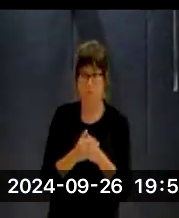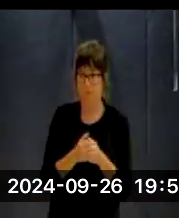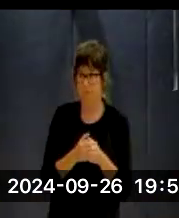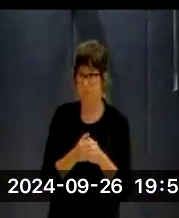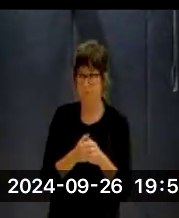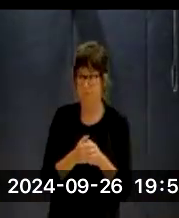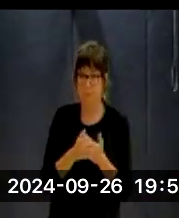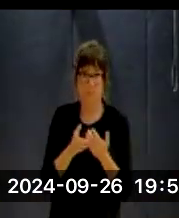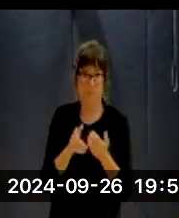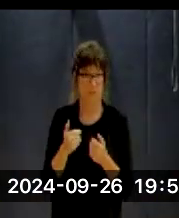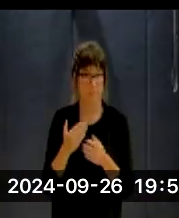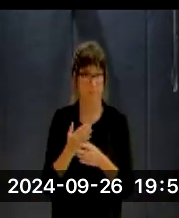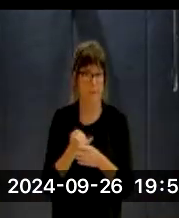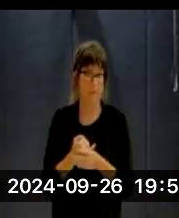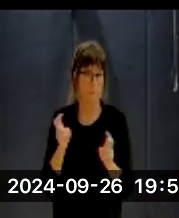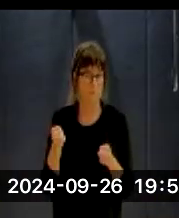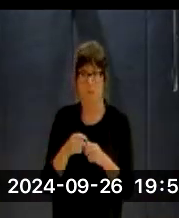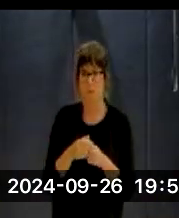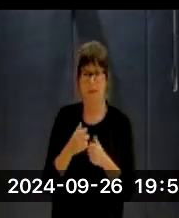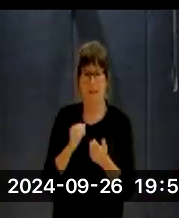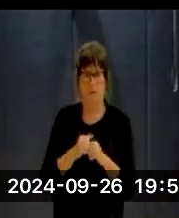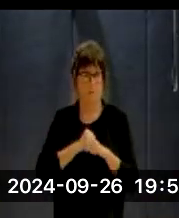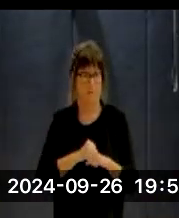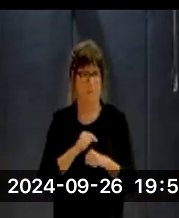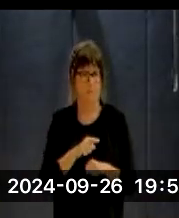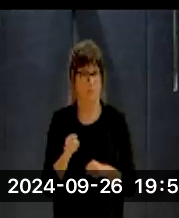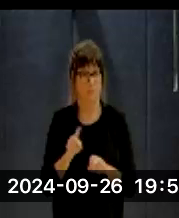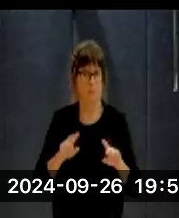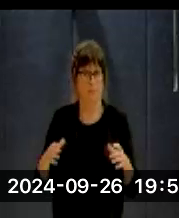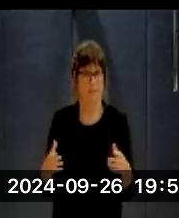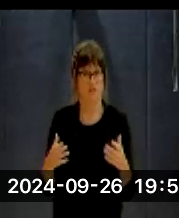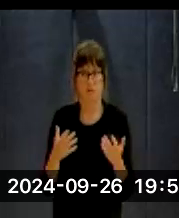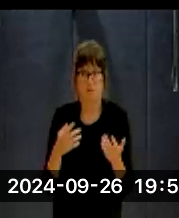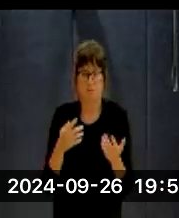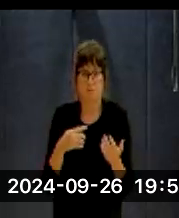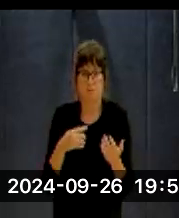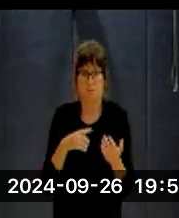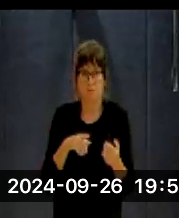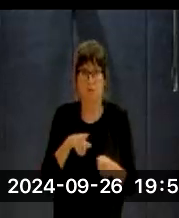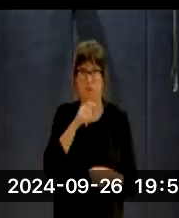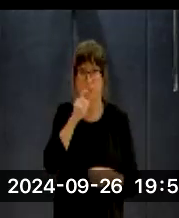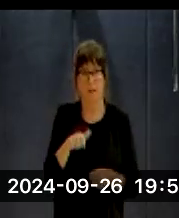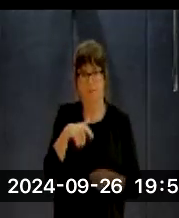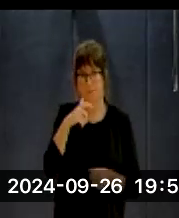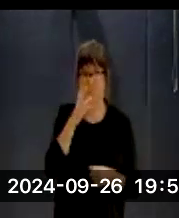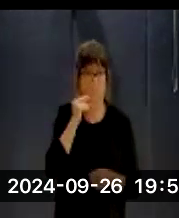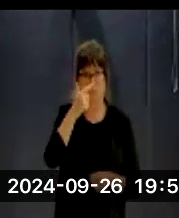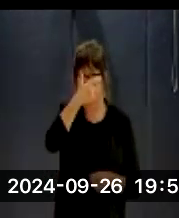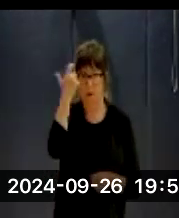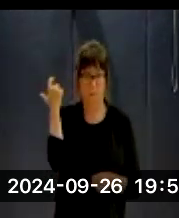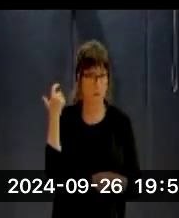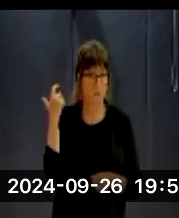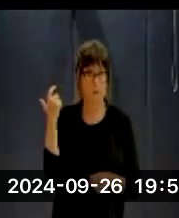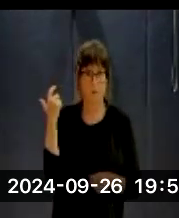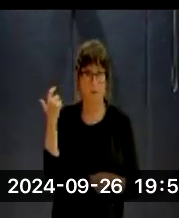impaired, what could we do to protect this population? Because they should not be traumatized throughout